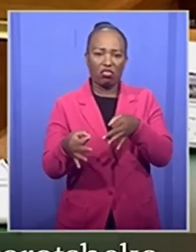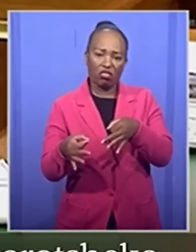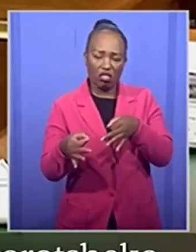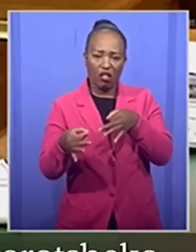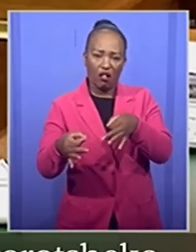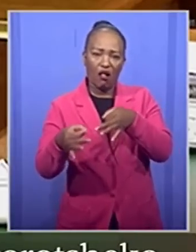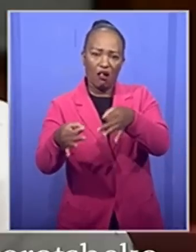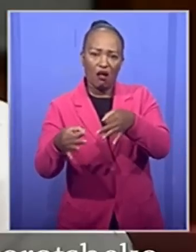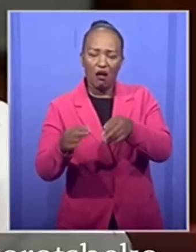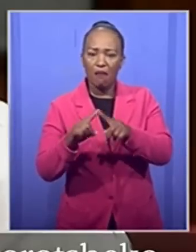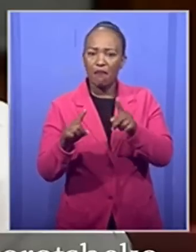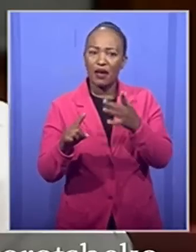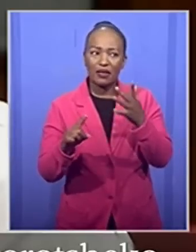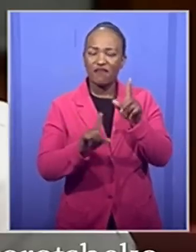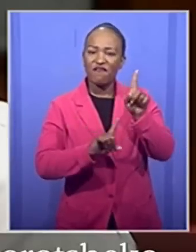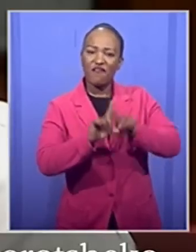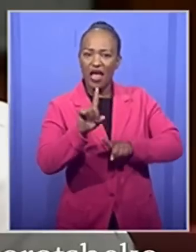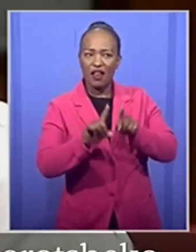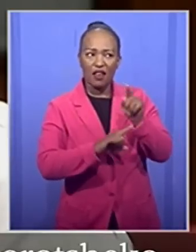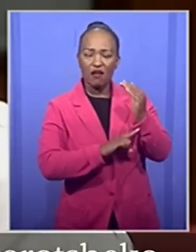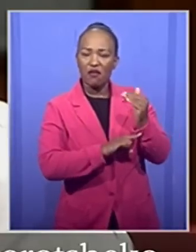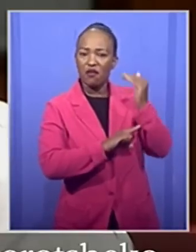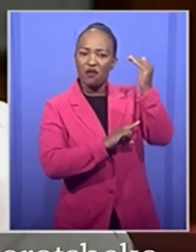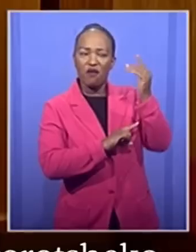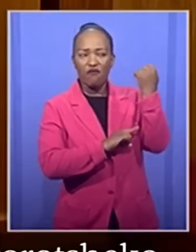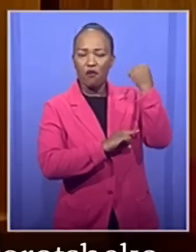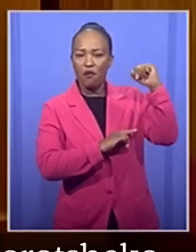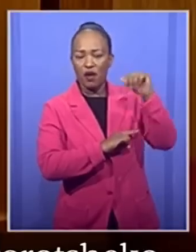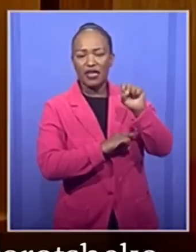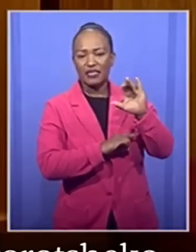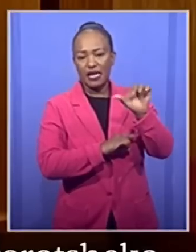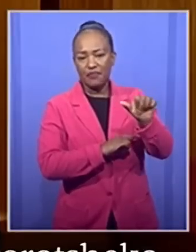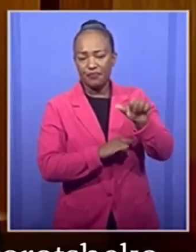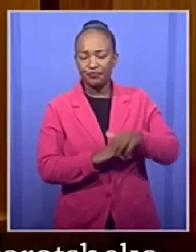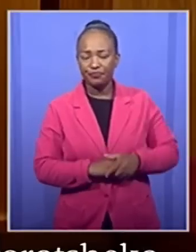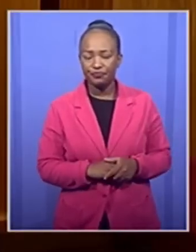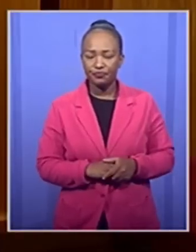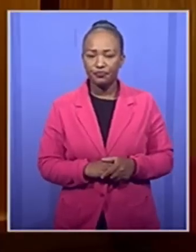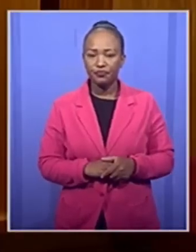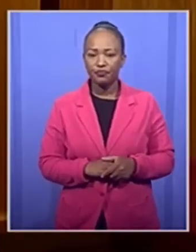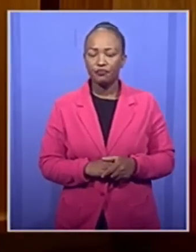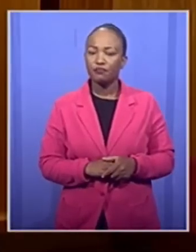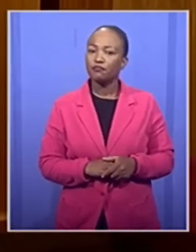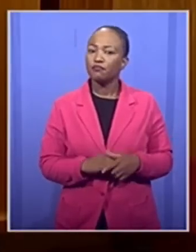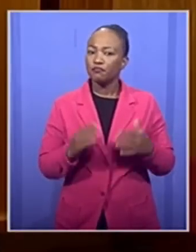ya atleha le wa atleha lekgotleng leo le leholo la maipiletso. Now, over all this period of